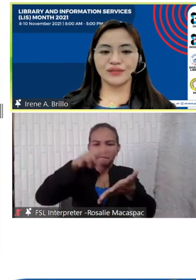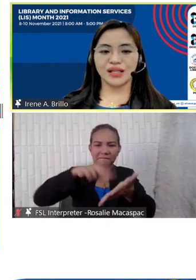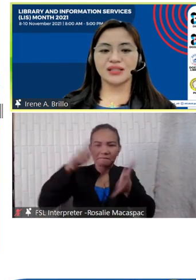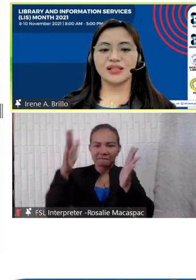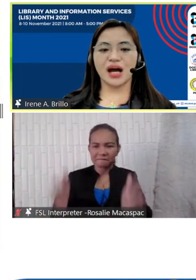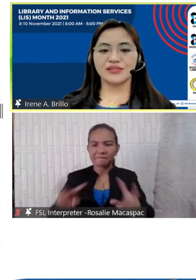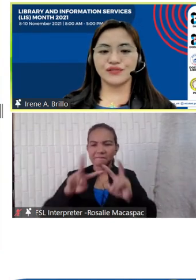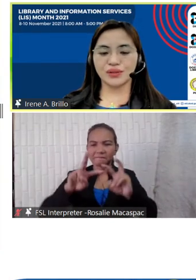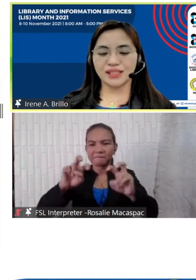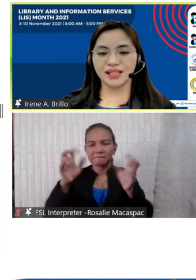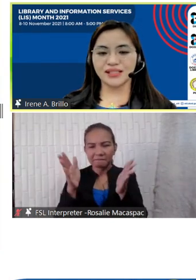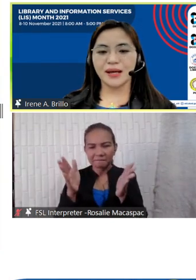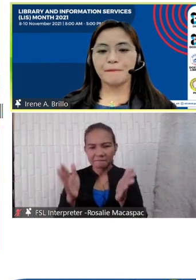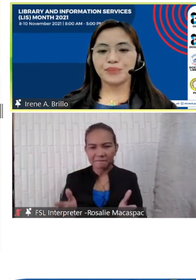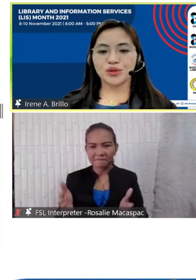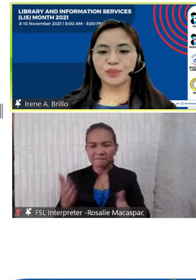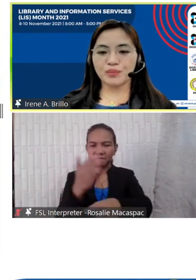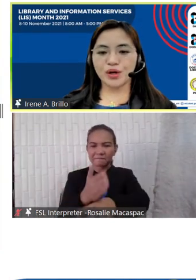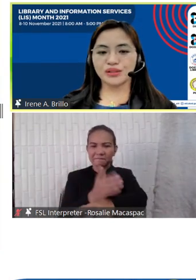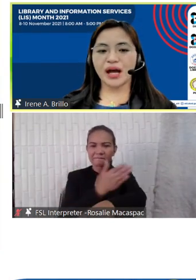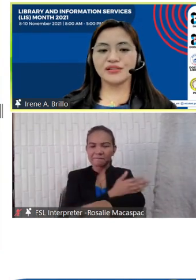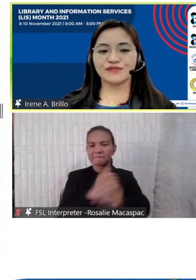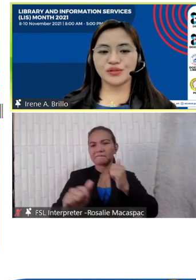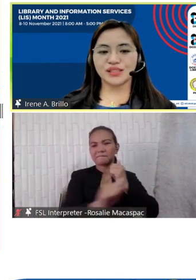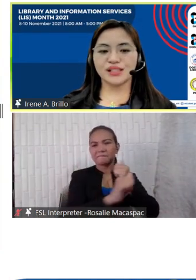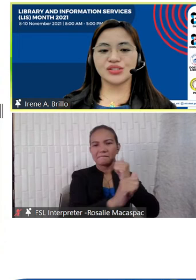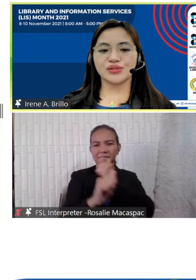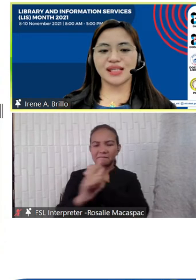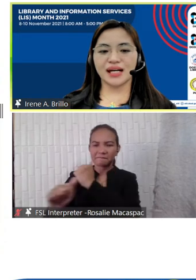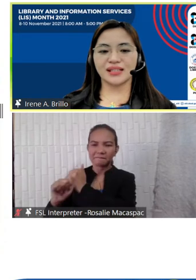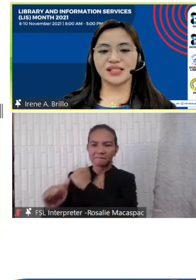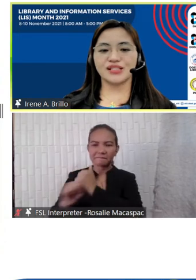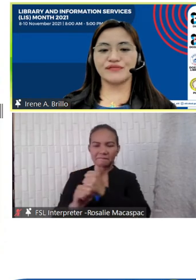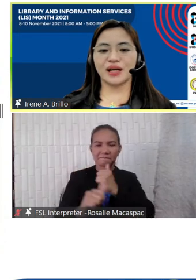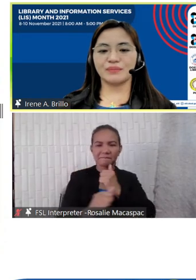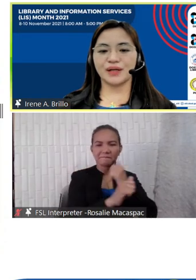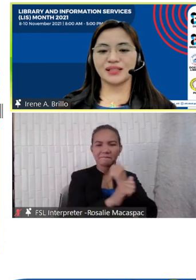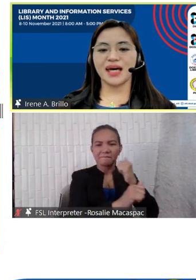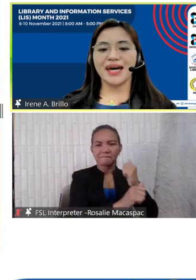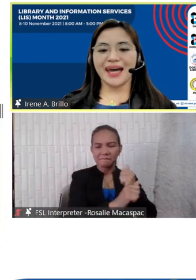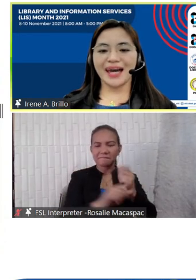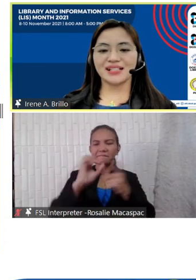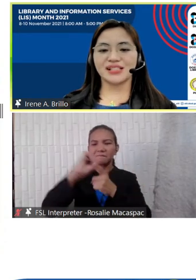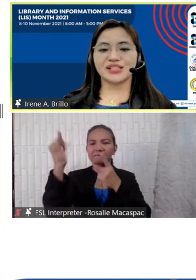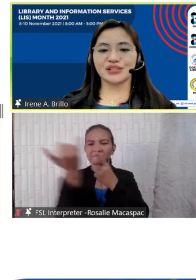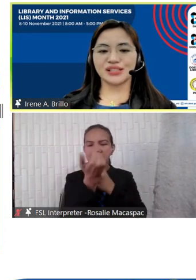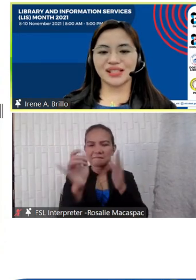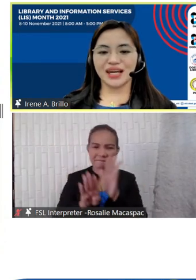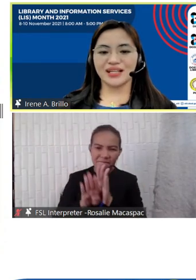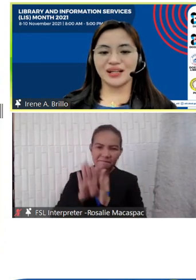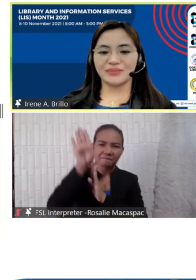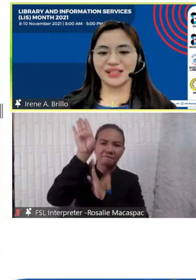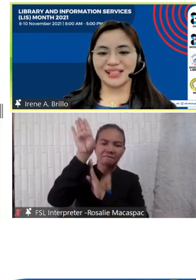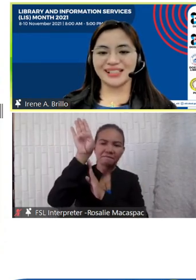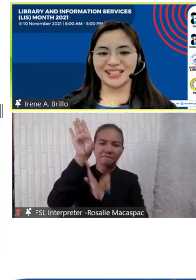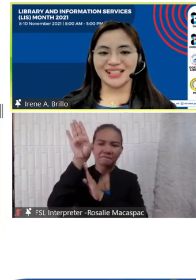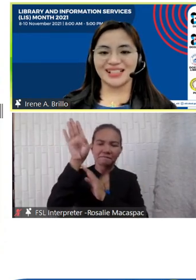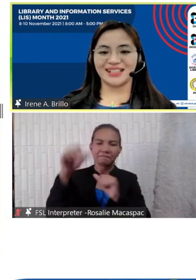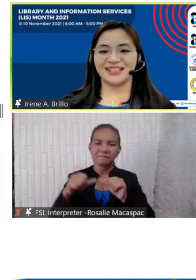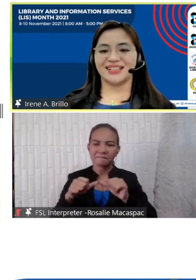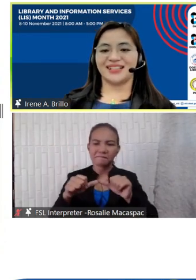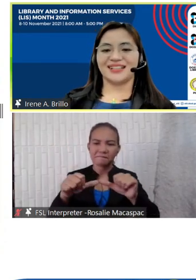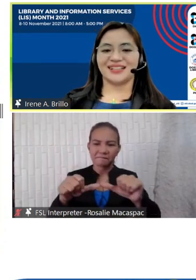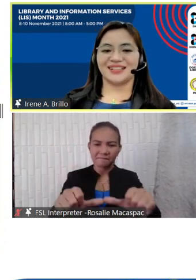to cultivate their advocacies to promote and foster society's development and